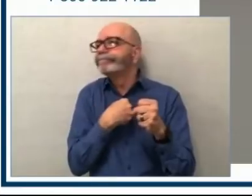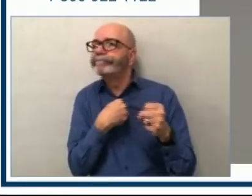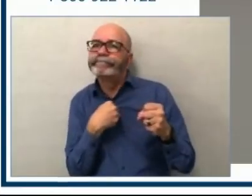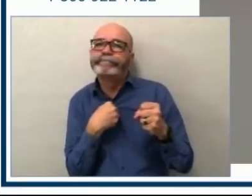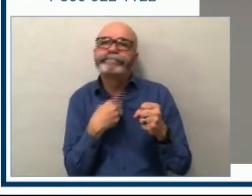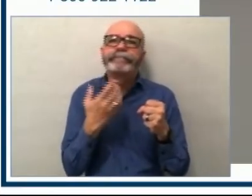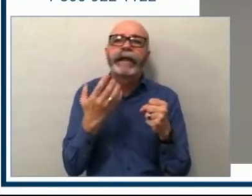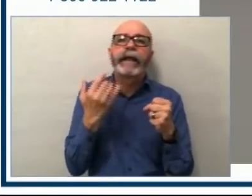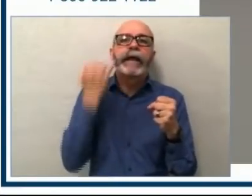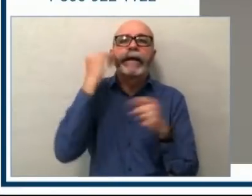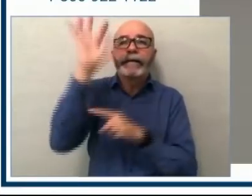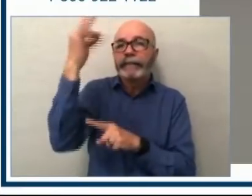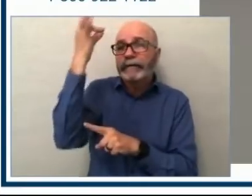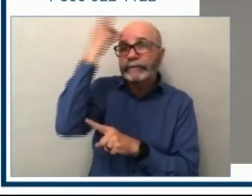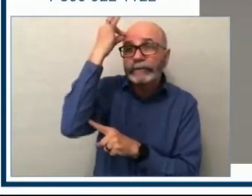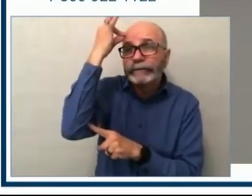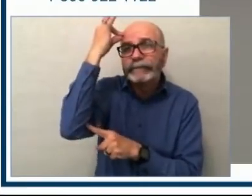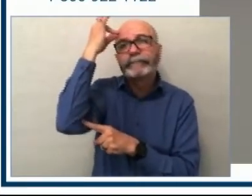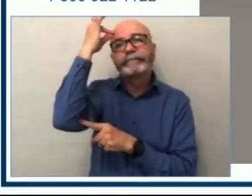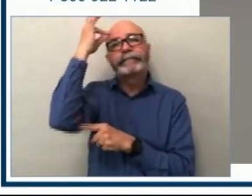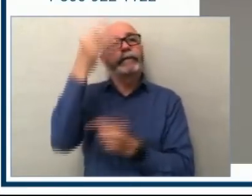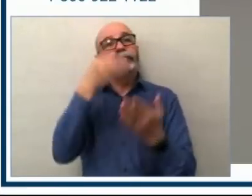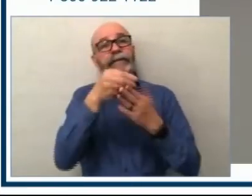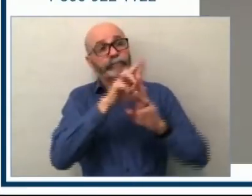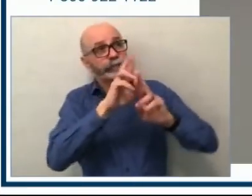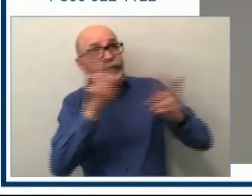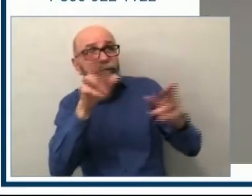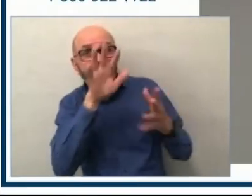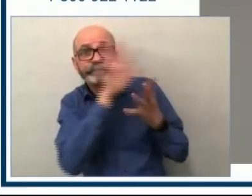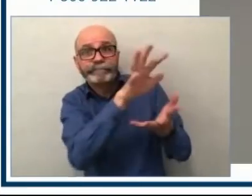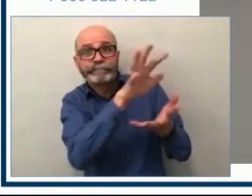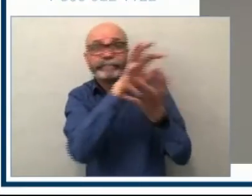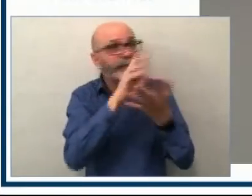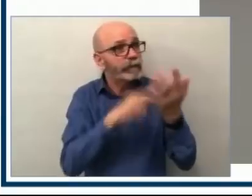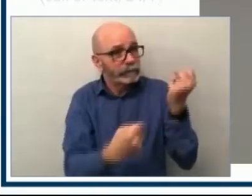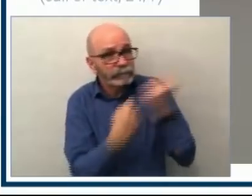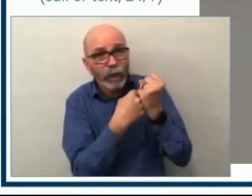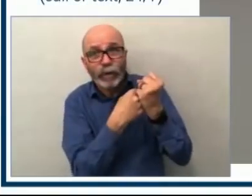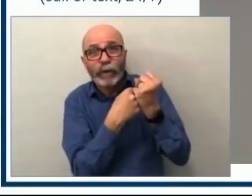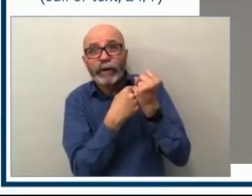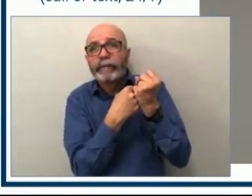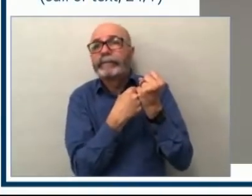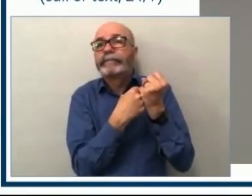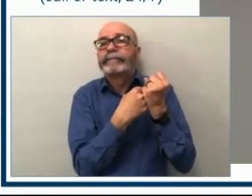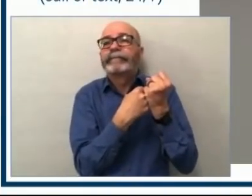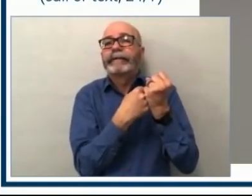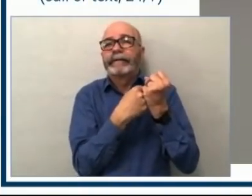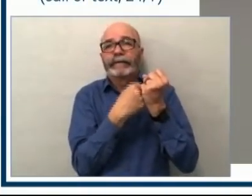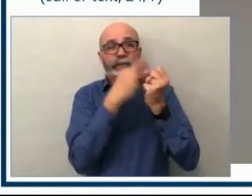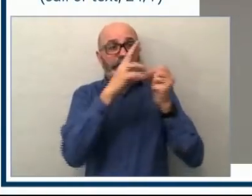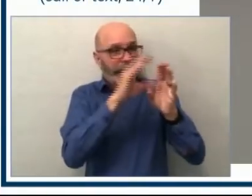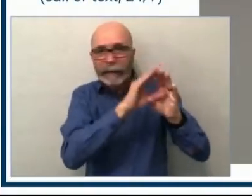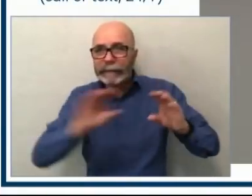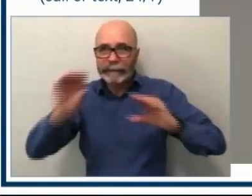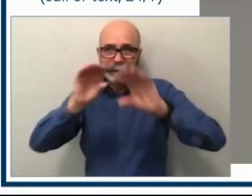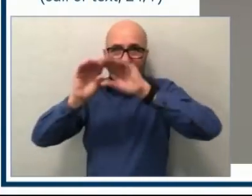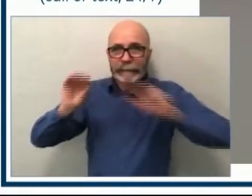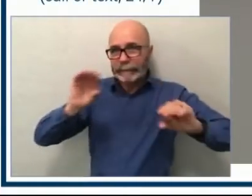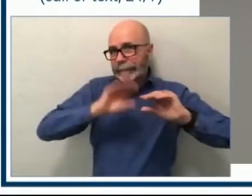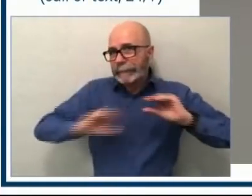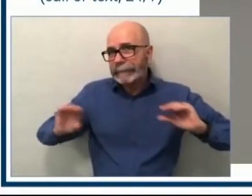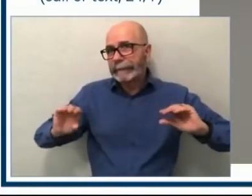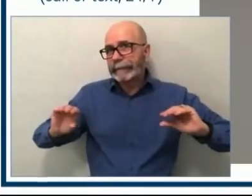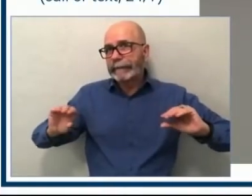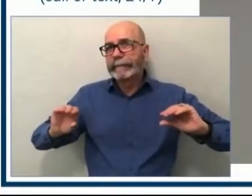federal resources that might be able to help us make the investments necessary to do that type of whole genome testing